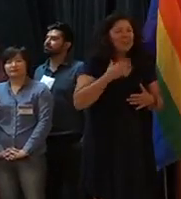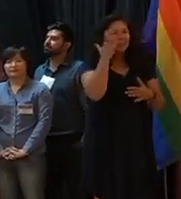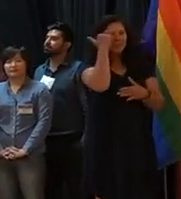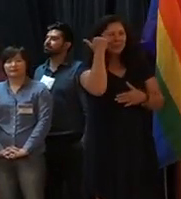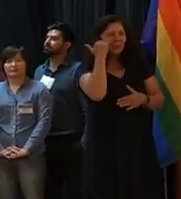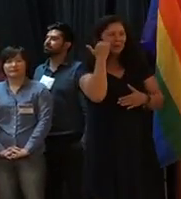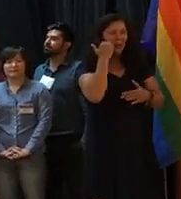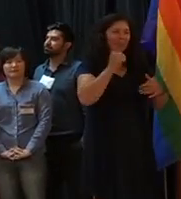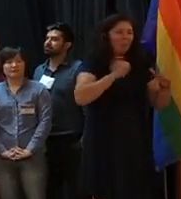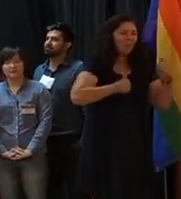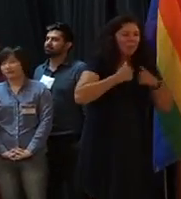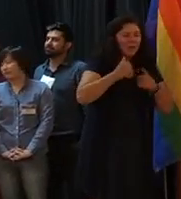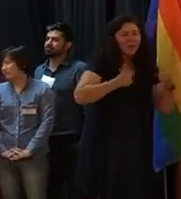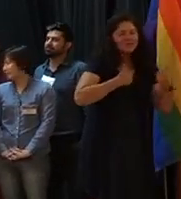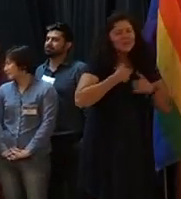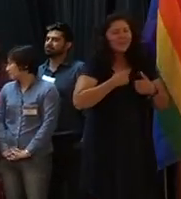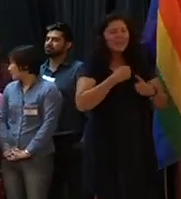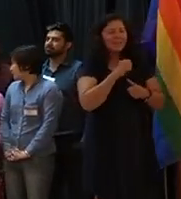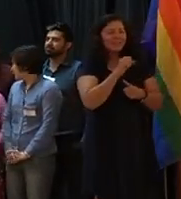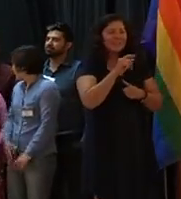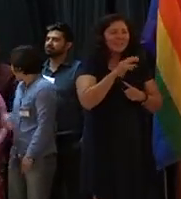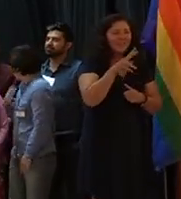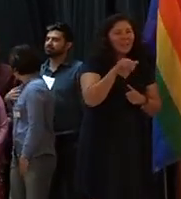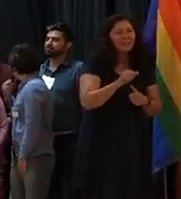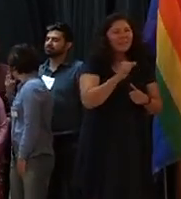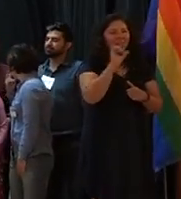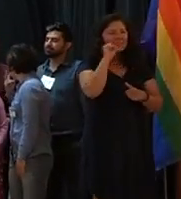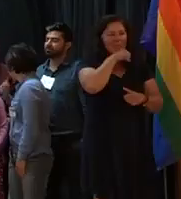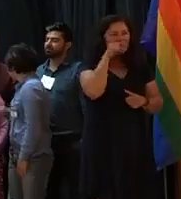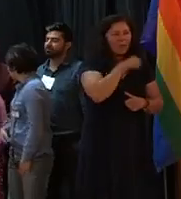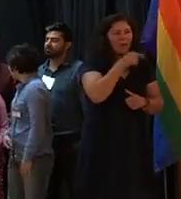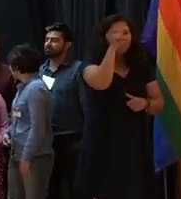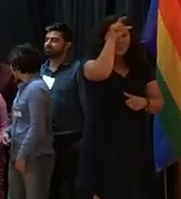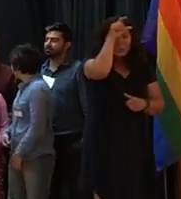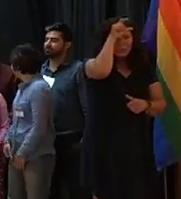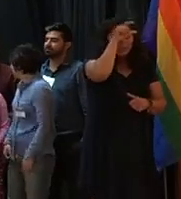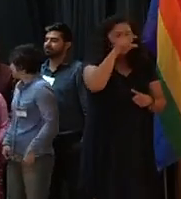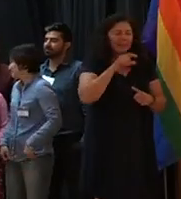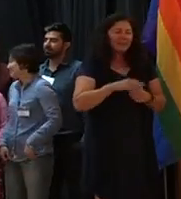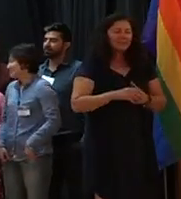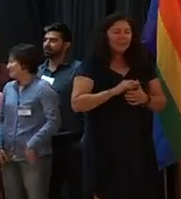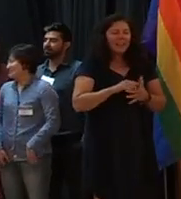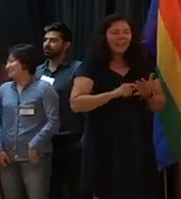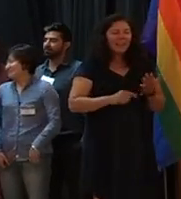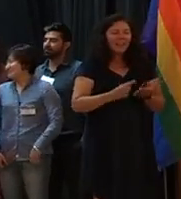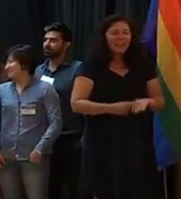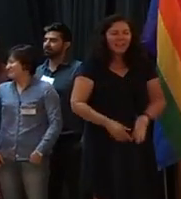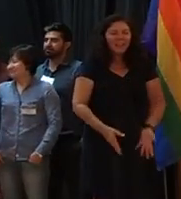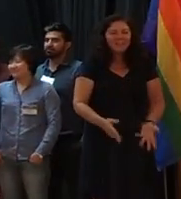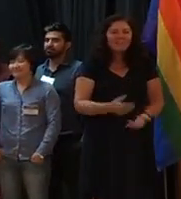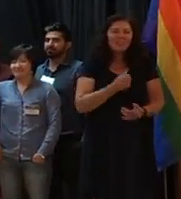Rwanda, Slovakia, South Korea, Taiwan, United Republic of Tanzania, Turkey, and Uganda.